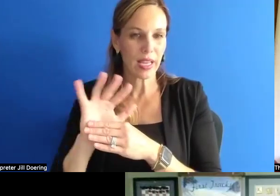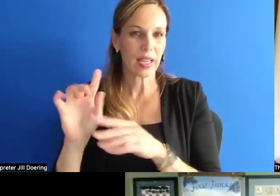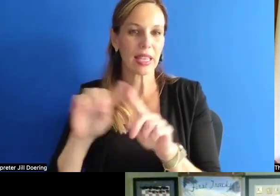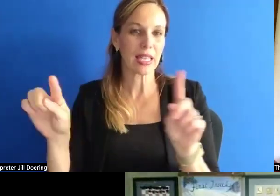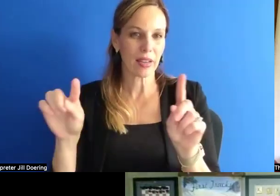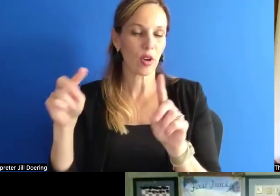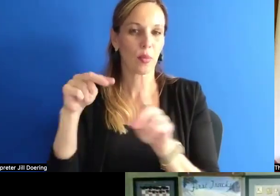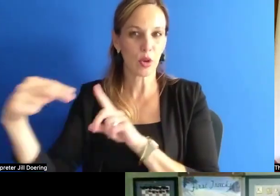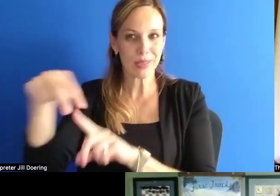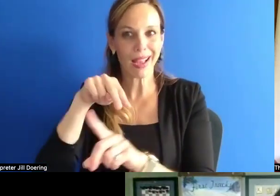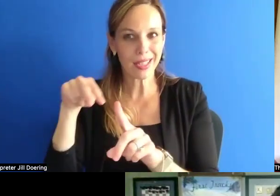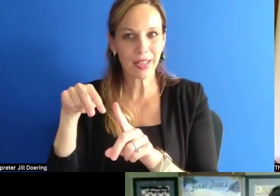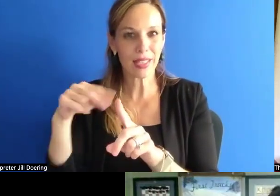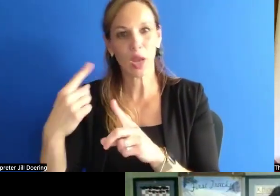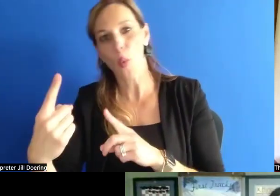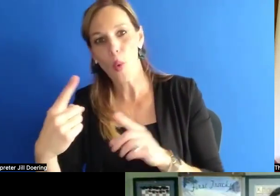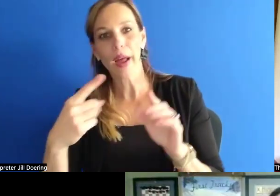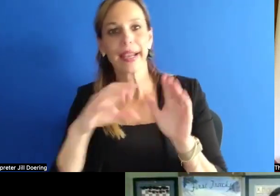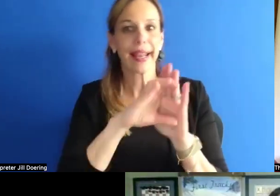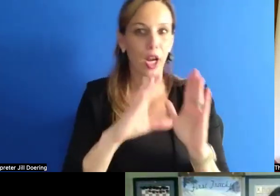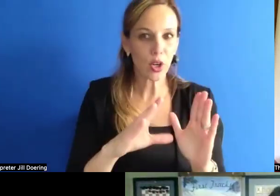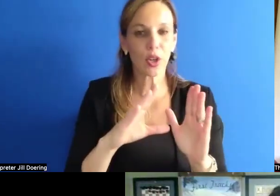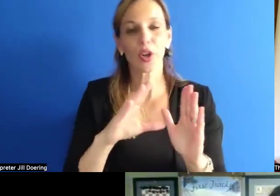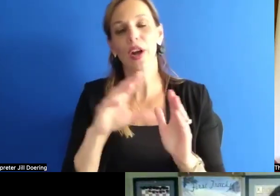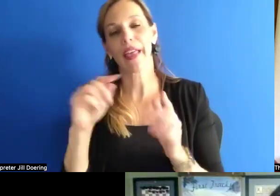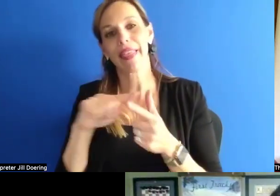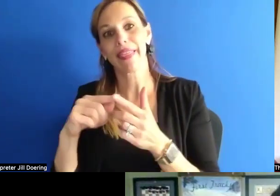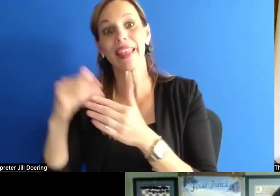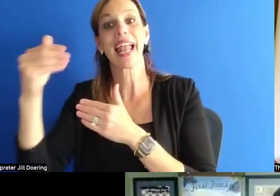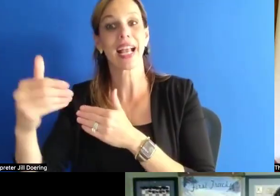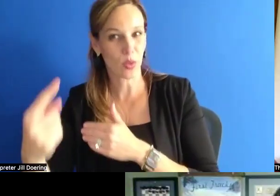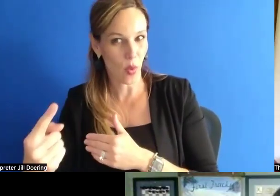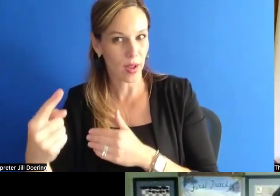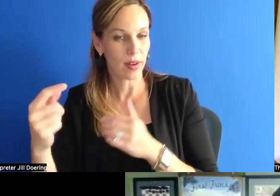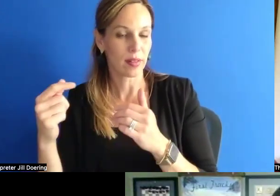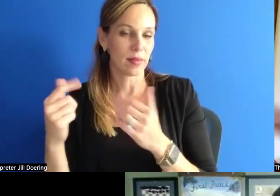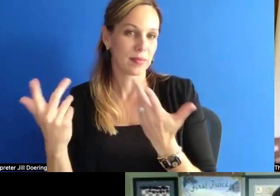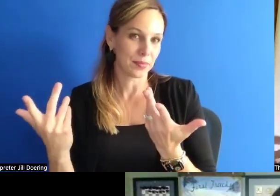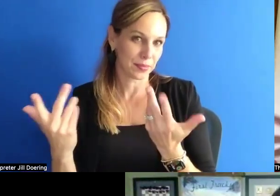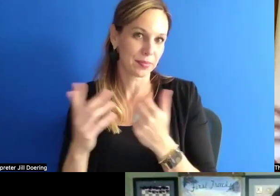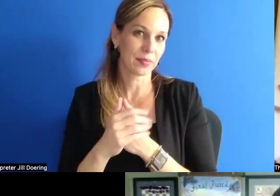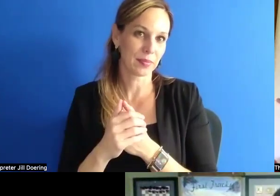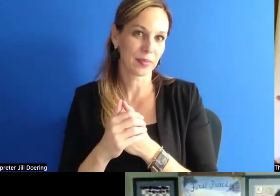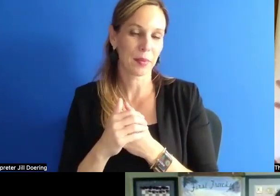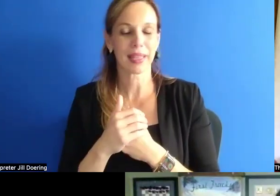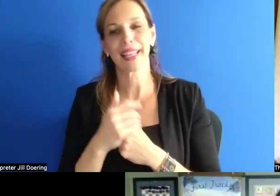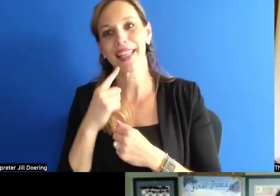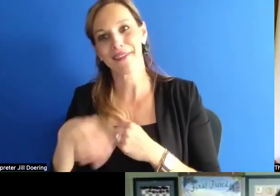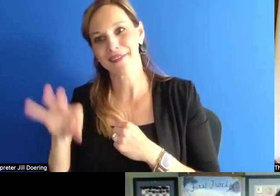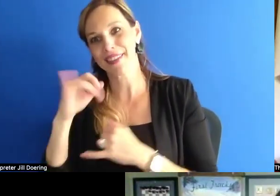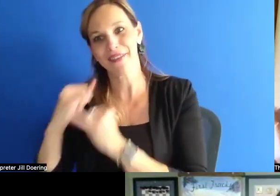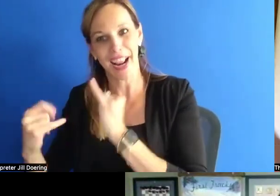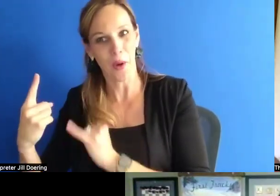one character's dream, and the next one will be focusing on both of them. And Yep. the final one will be